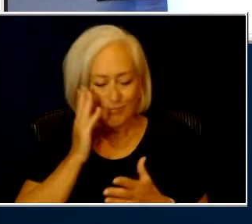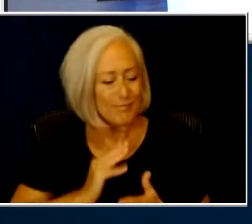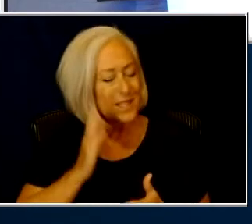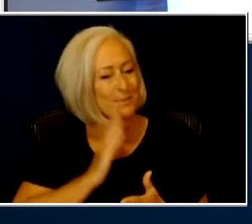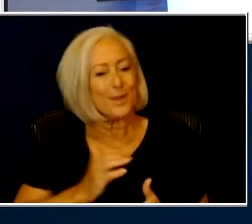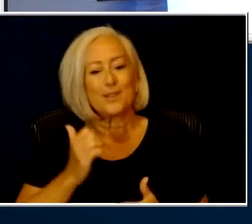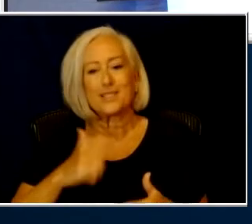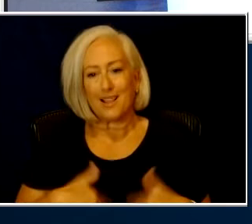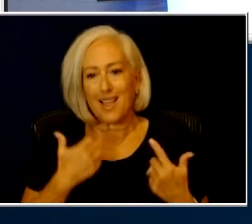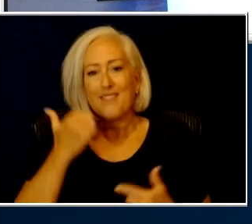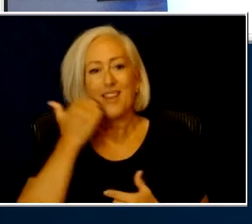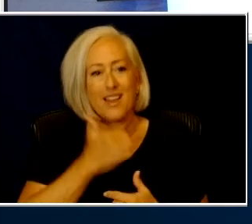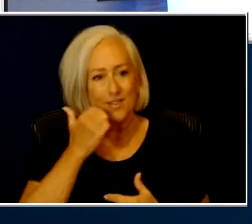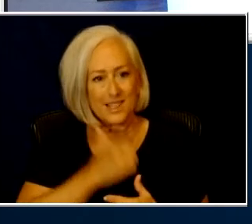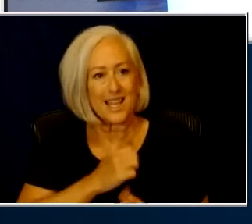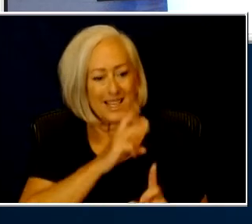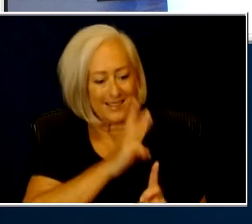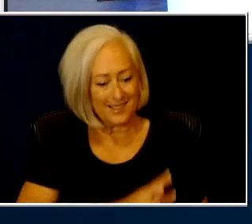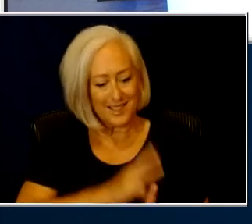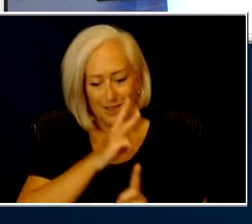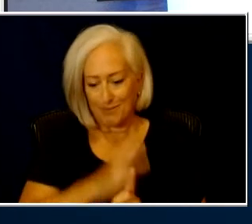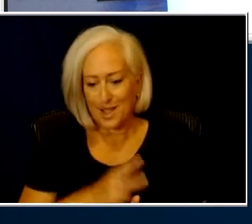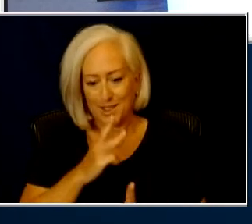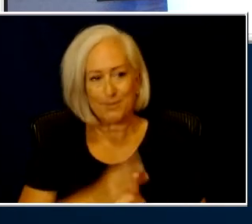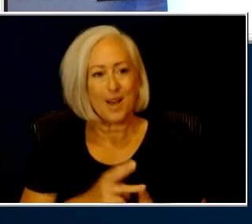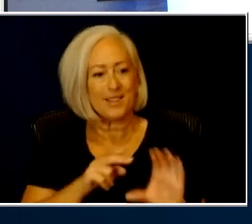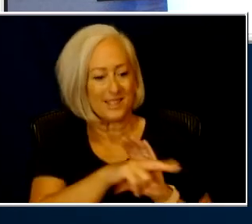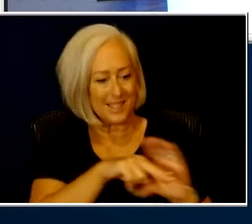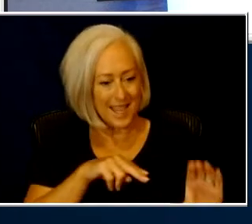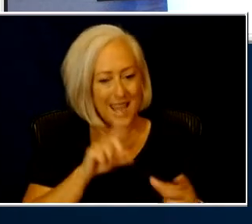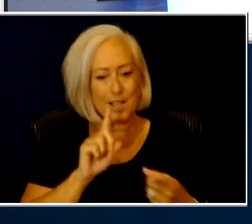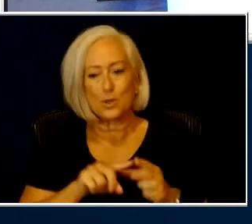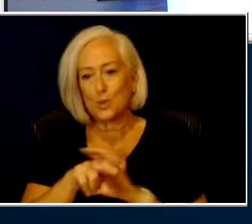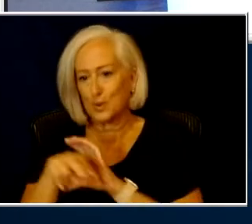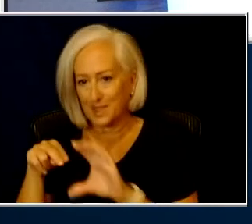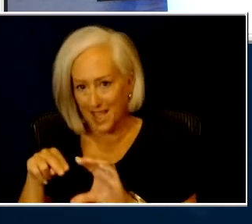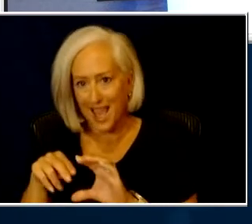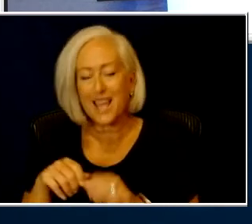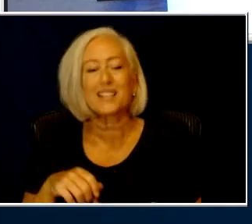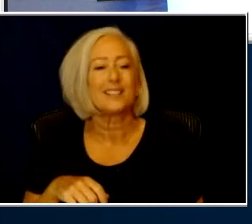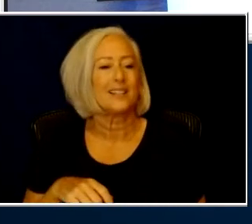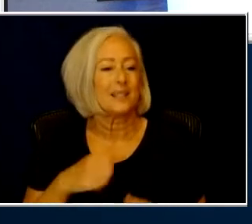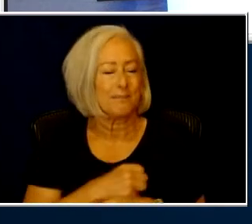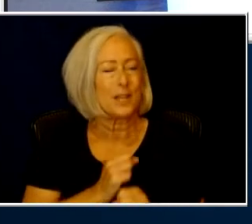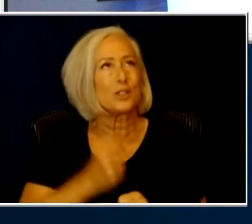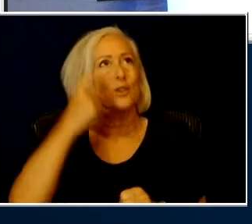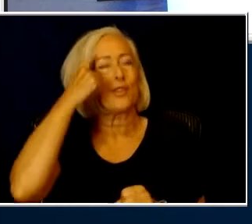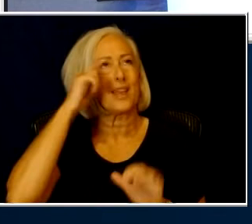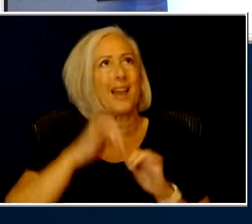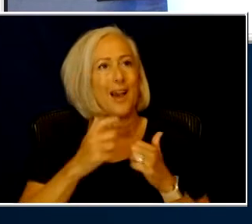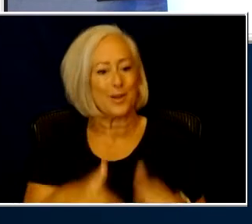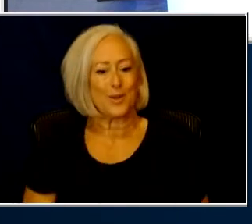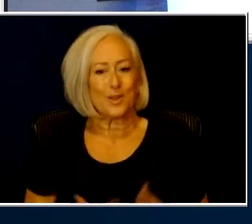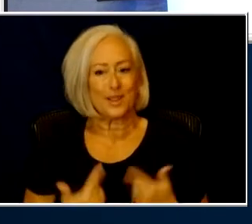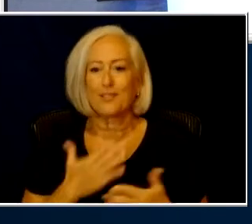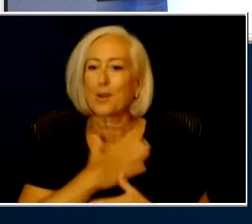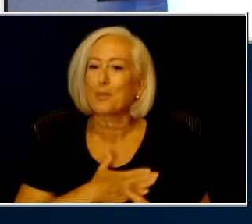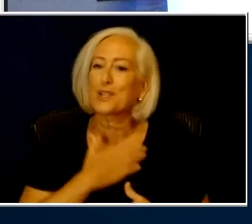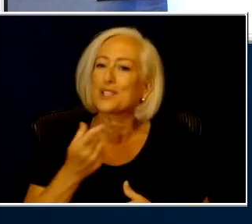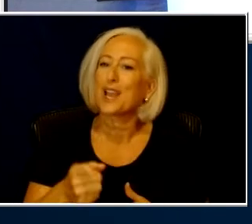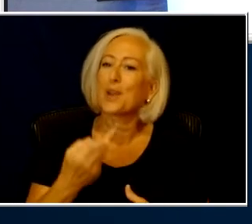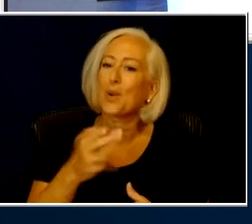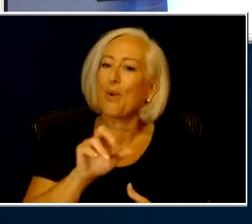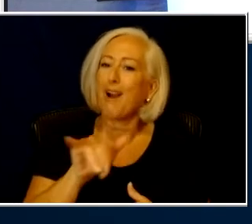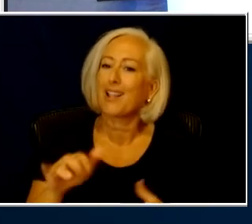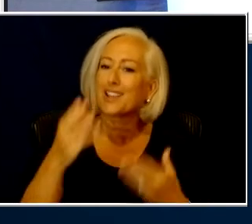6-month increments, as she said, scan to scan, Dr. Spuzak, and kind of makes us stop and think how we live. So we appreciate you, Holly, for sharing your story, and stay in